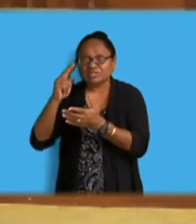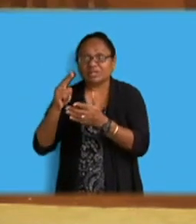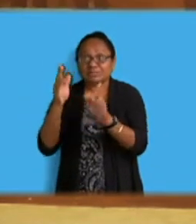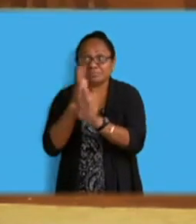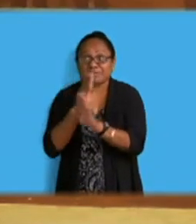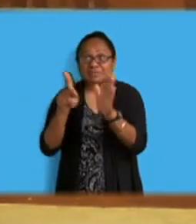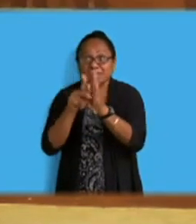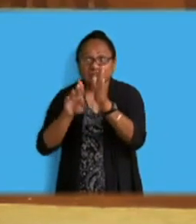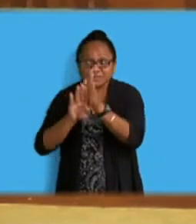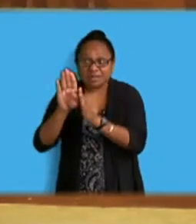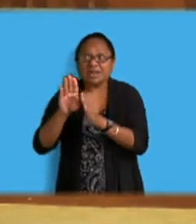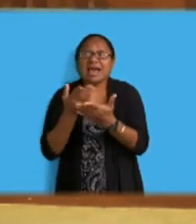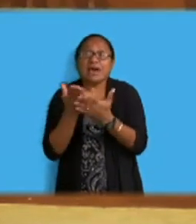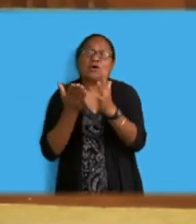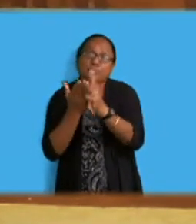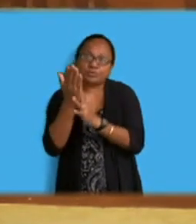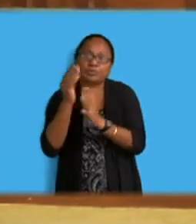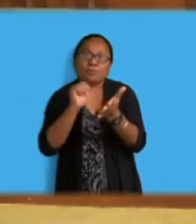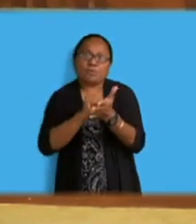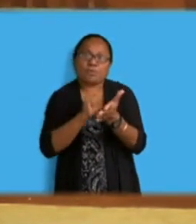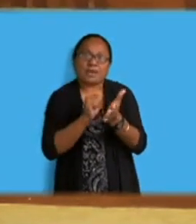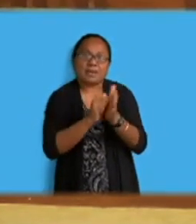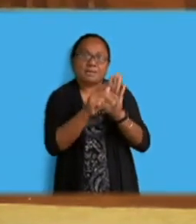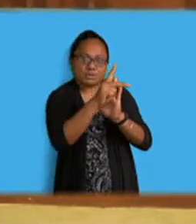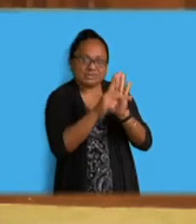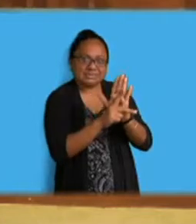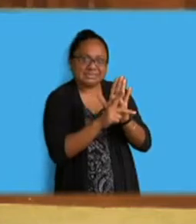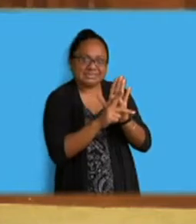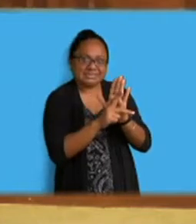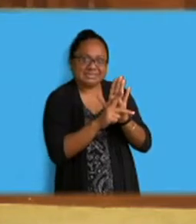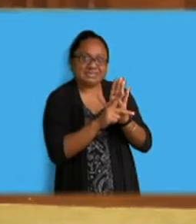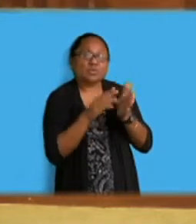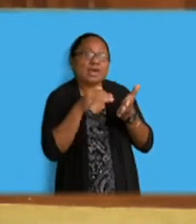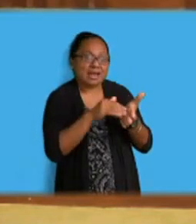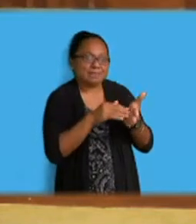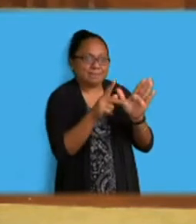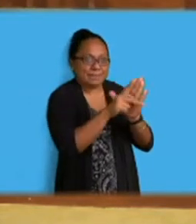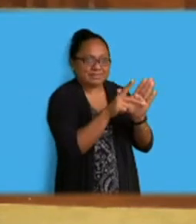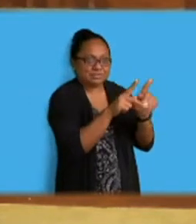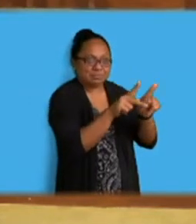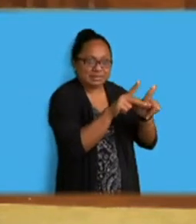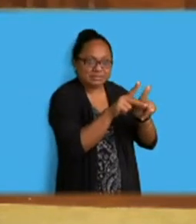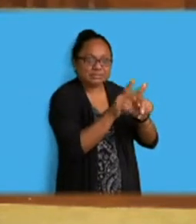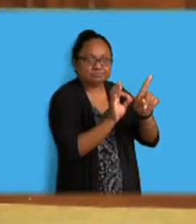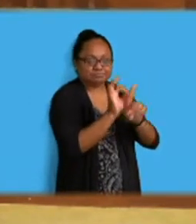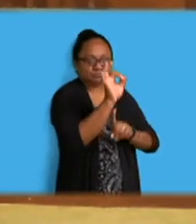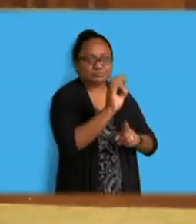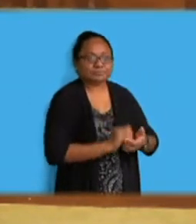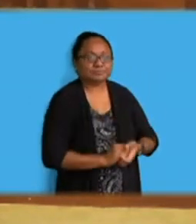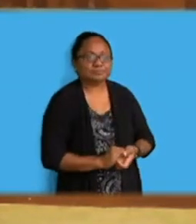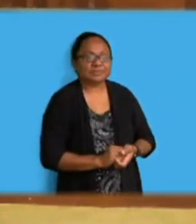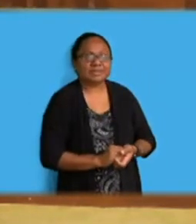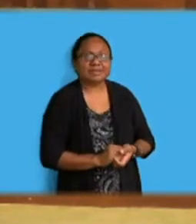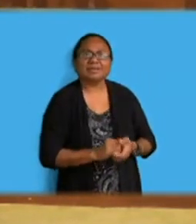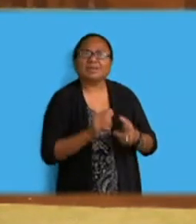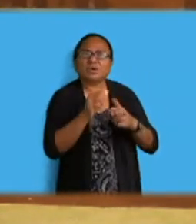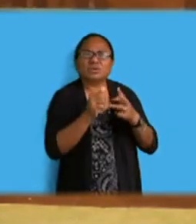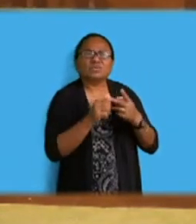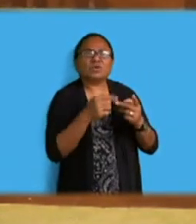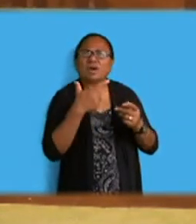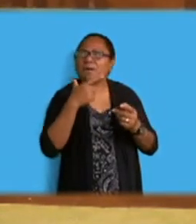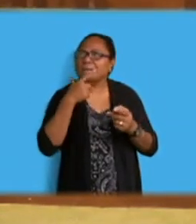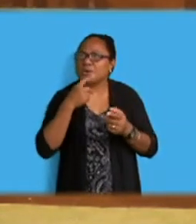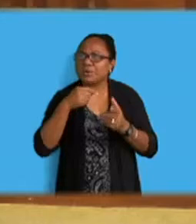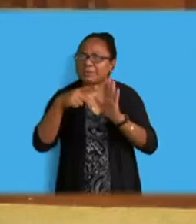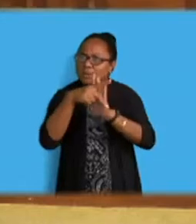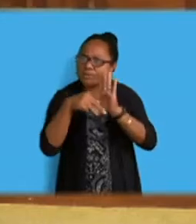I agree with most of the things that my honourable colleague on this side pointed out with respect to our debt policy, our borrowing